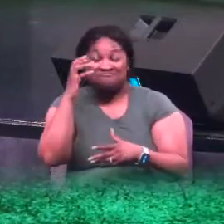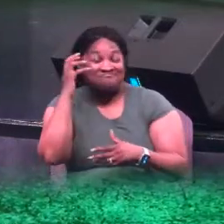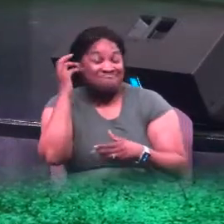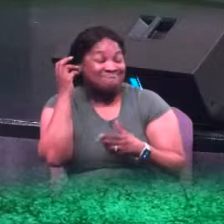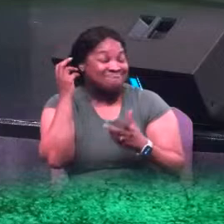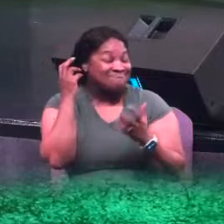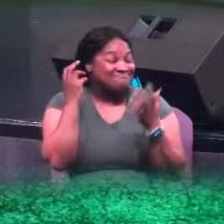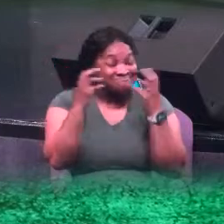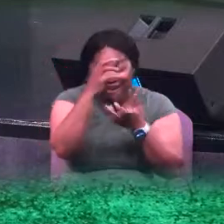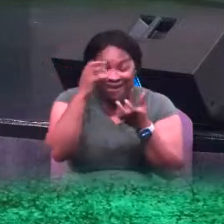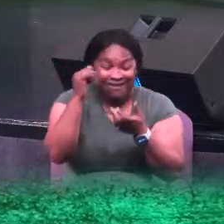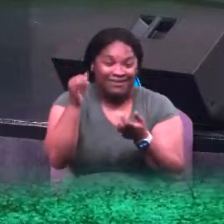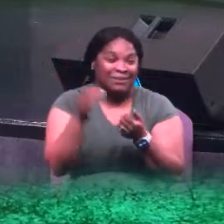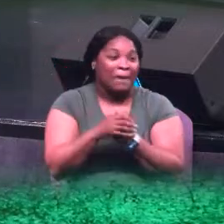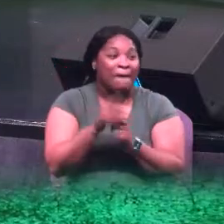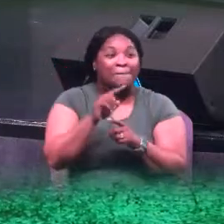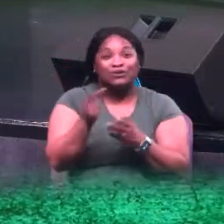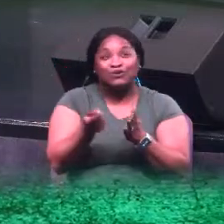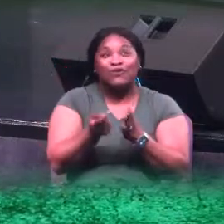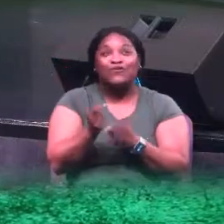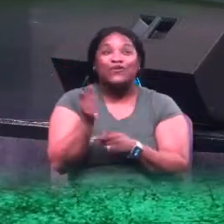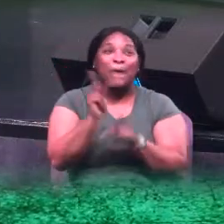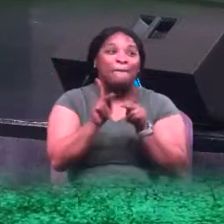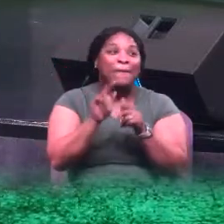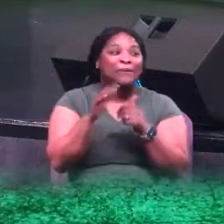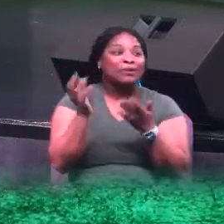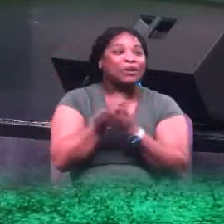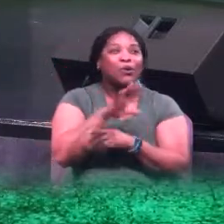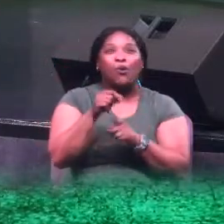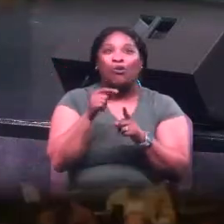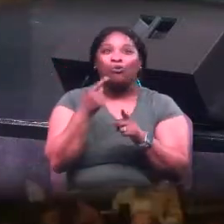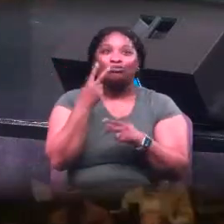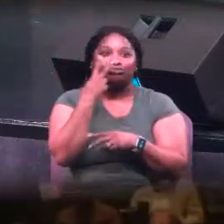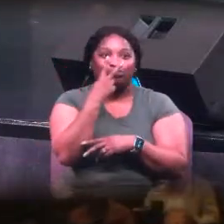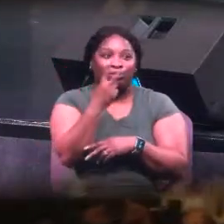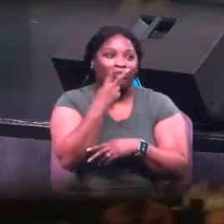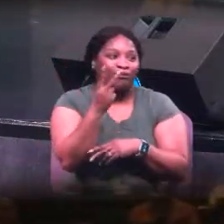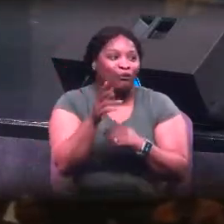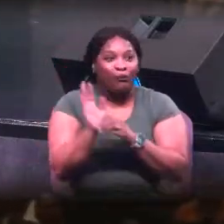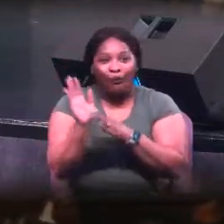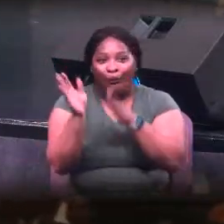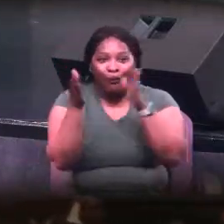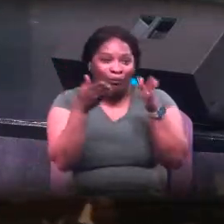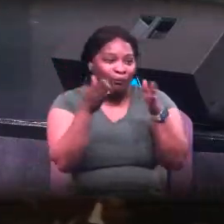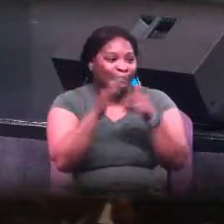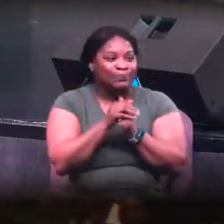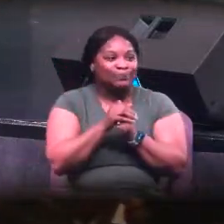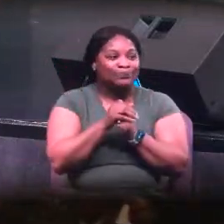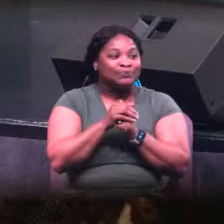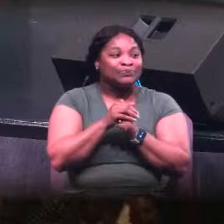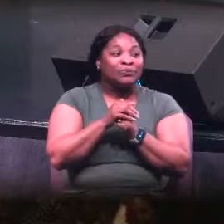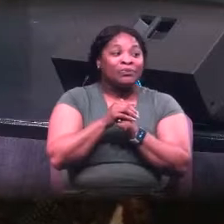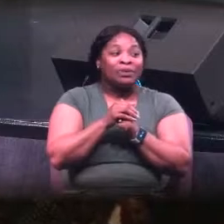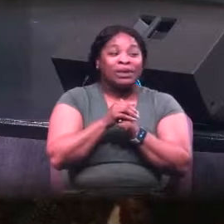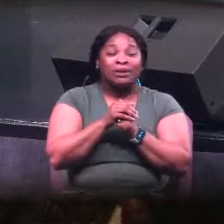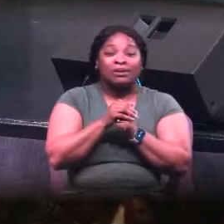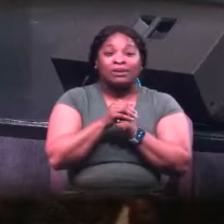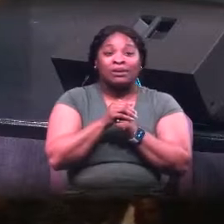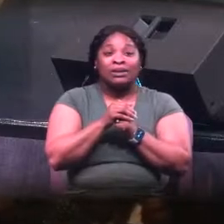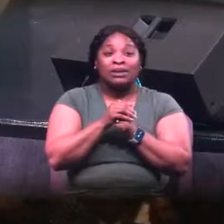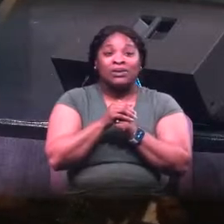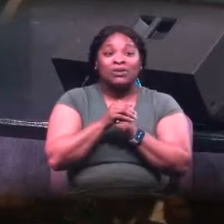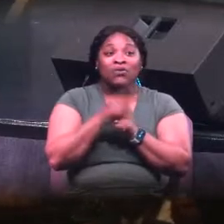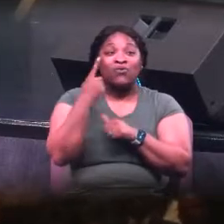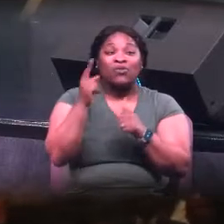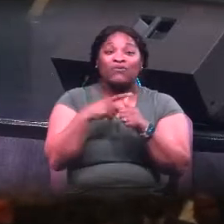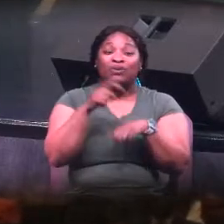now. And there's a few people who are getting all the attention. Caitlin Clark is getting all the attention. As a matter of fact, for the